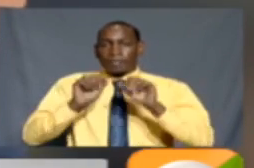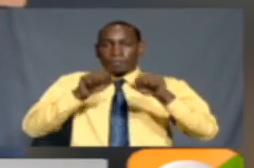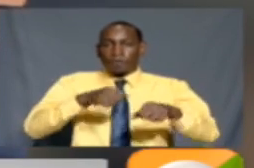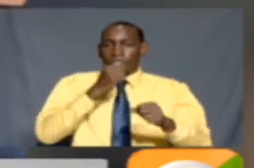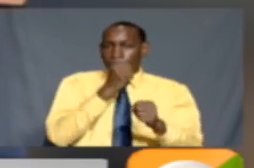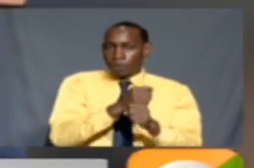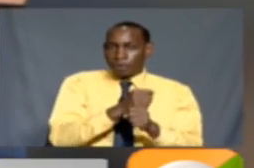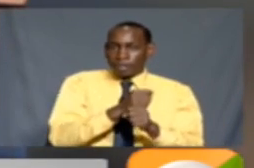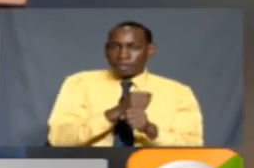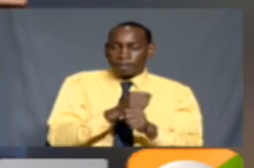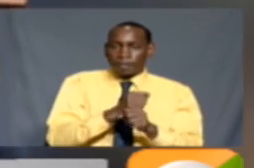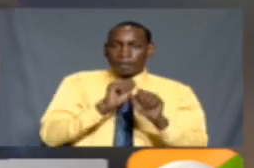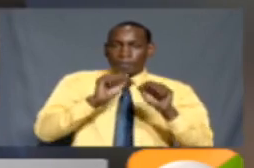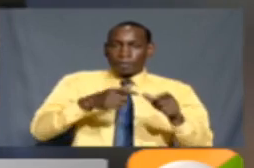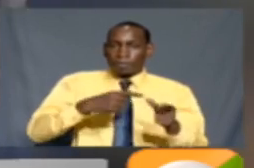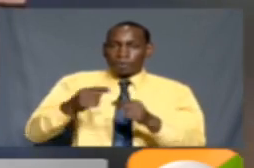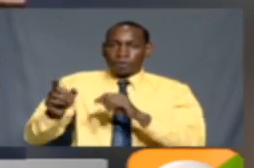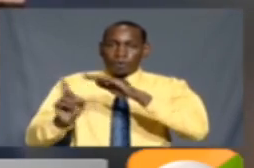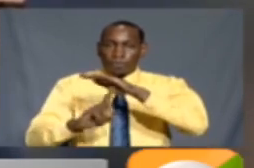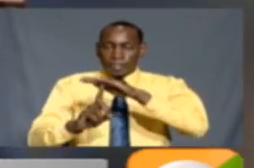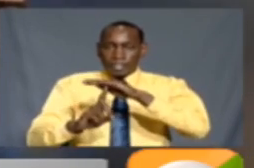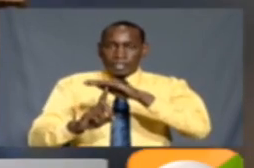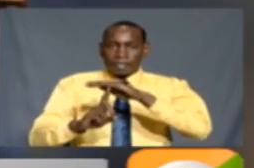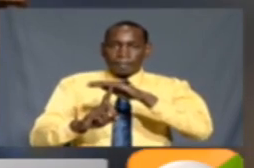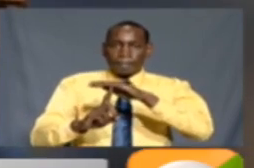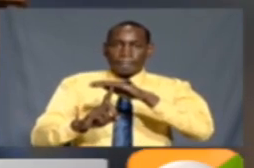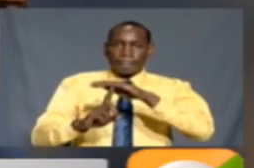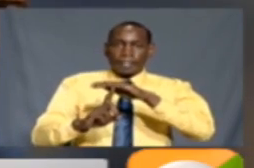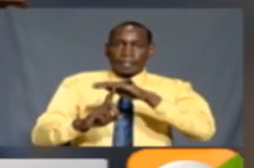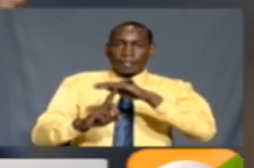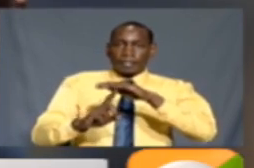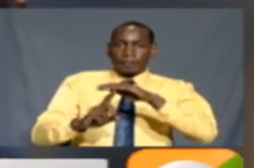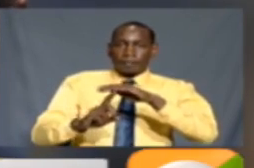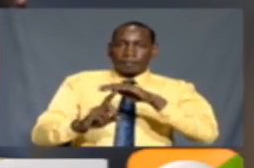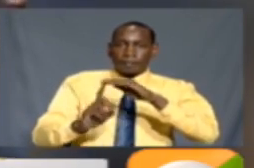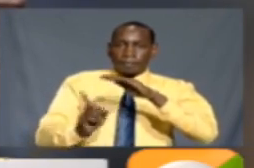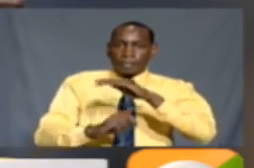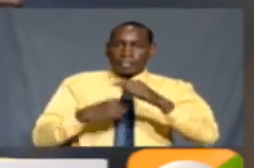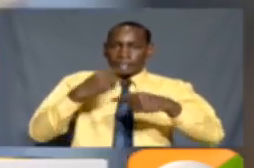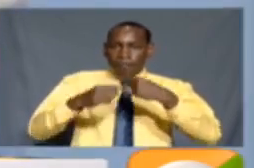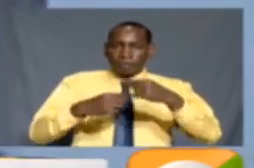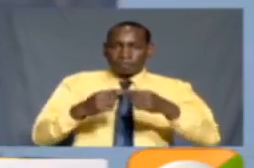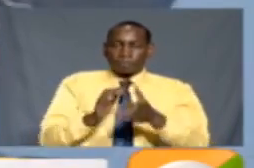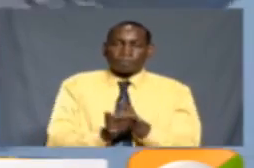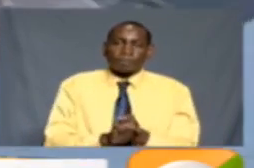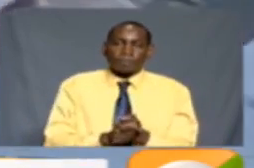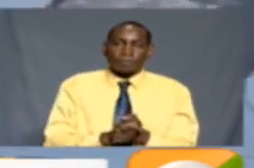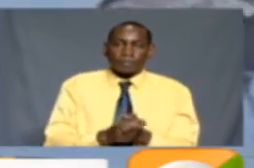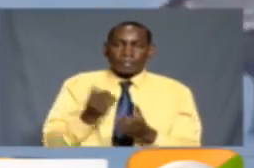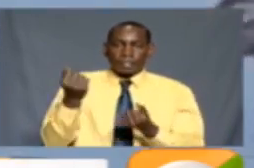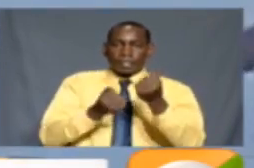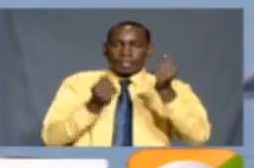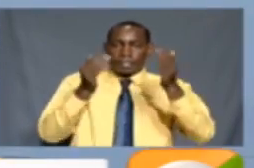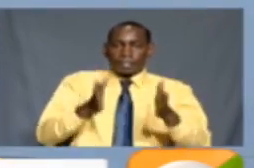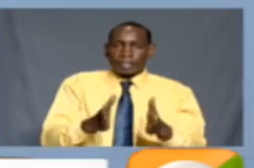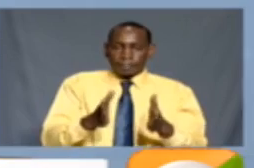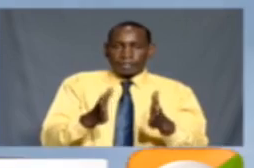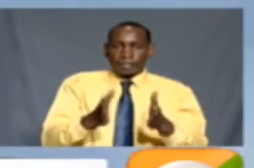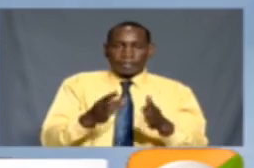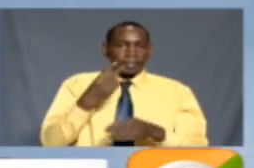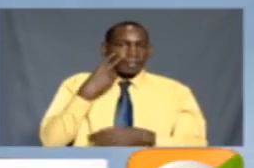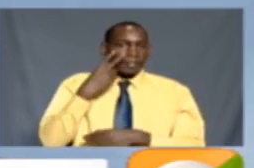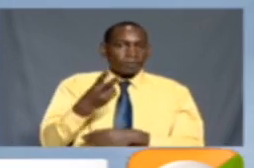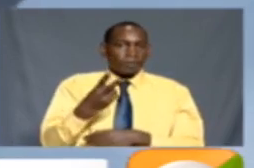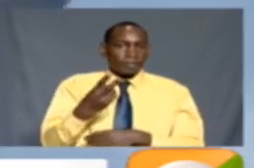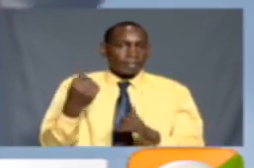They can go to a ministry where they sleep. The education ministry consumes all the money. Motorists in New Hampshire witnessed